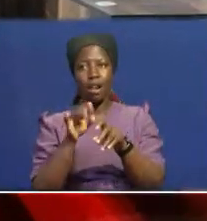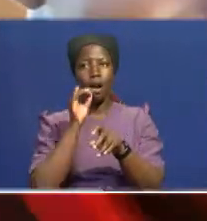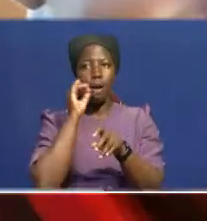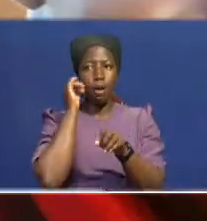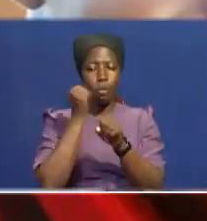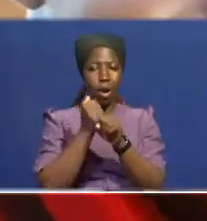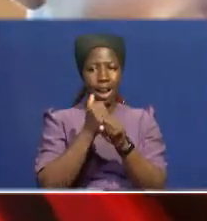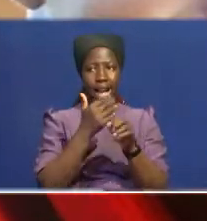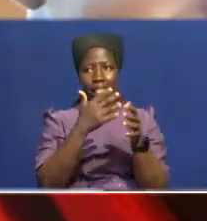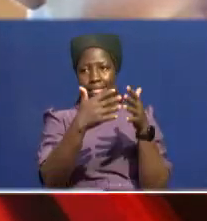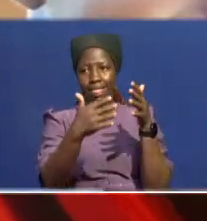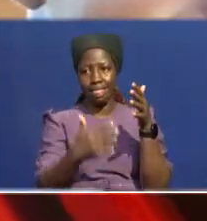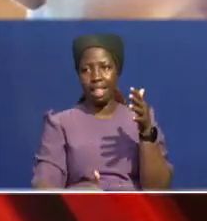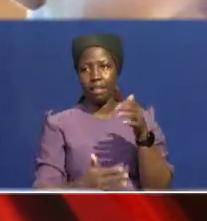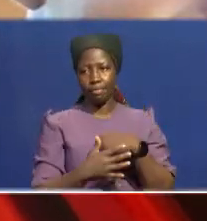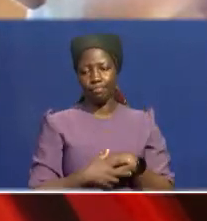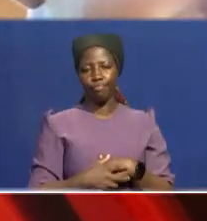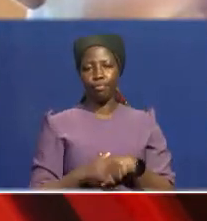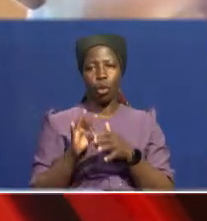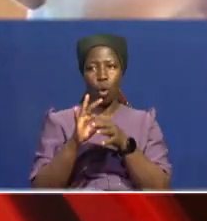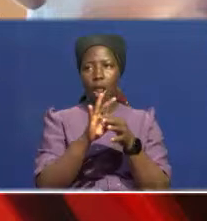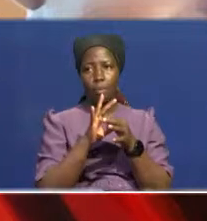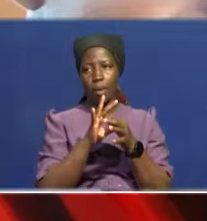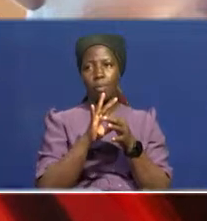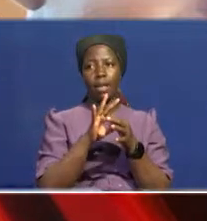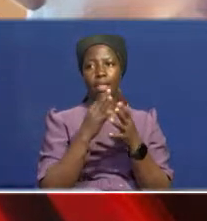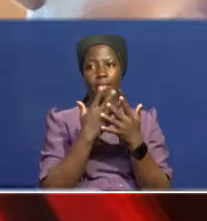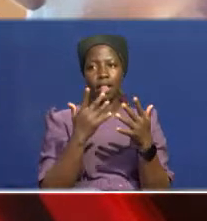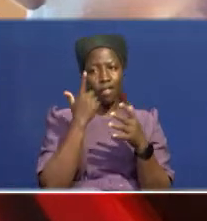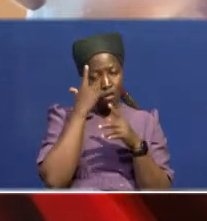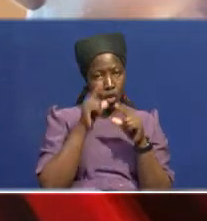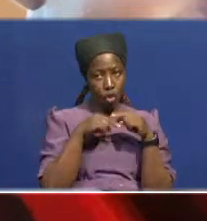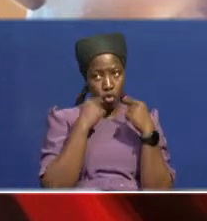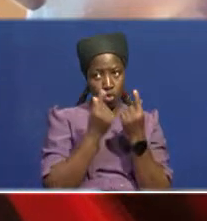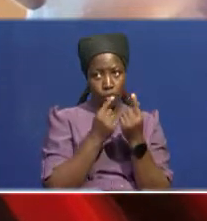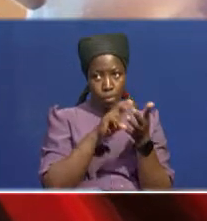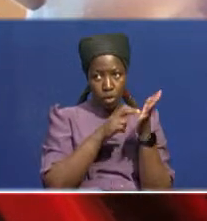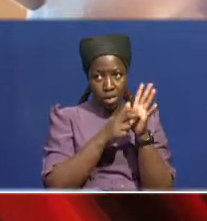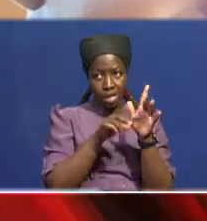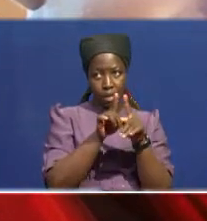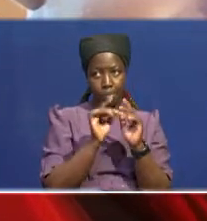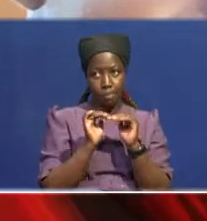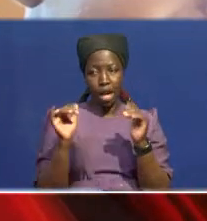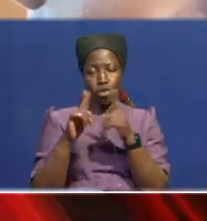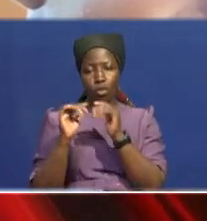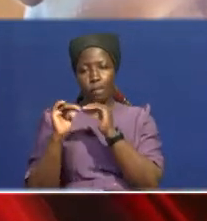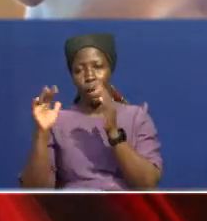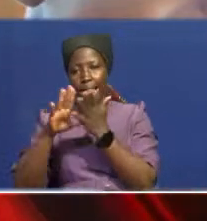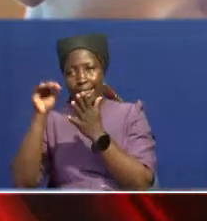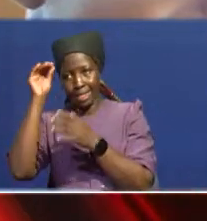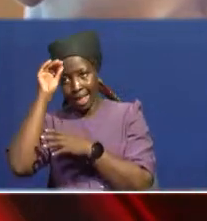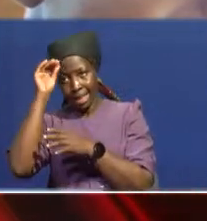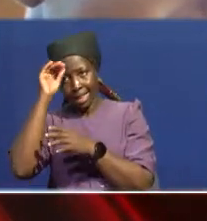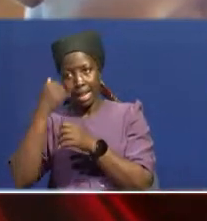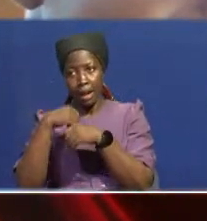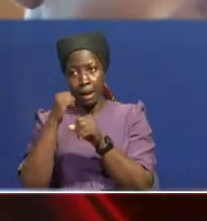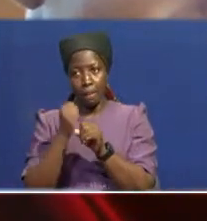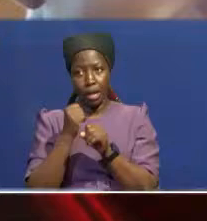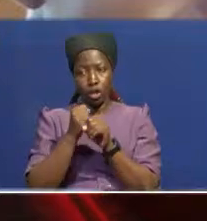platform. Collaborative features for group projects and peer-to-peer learning has impacted social interactions and